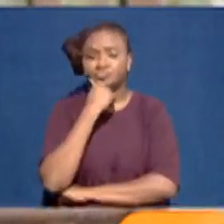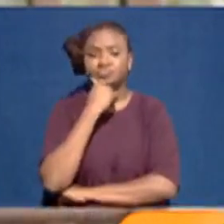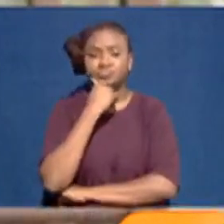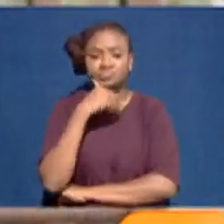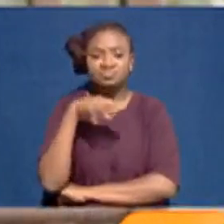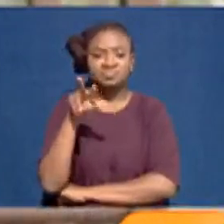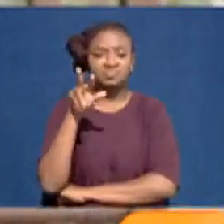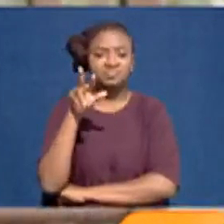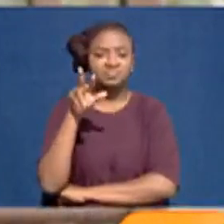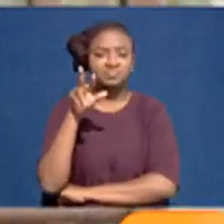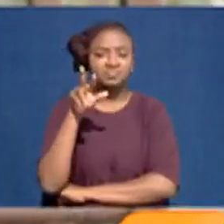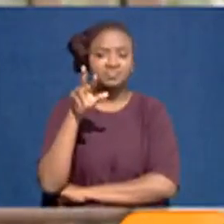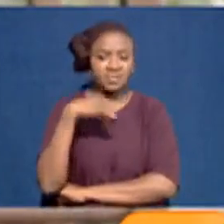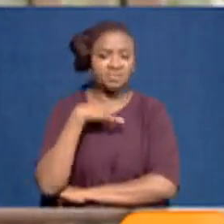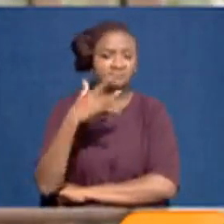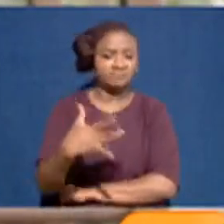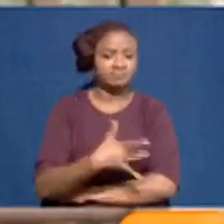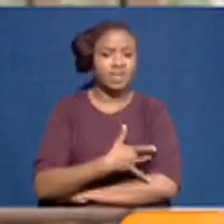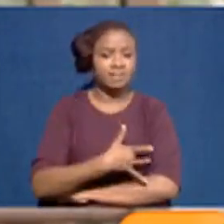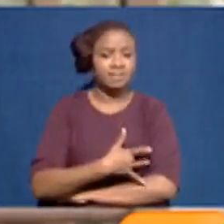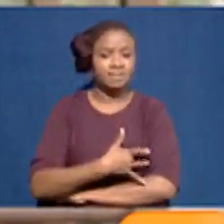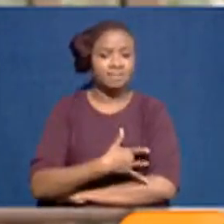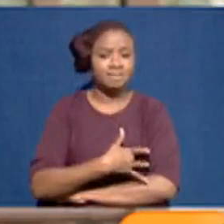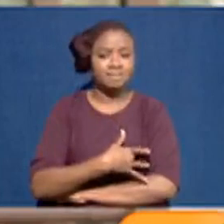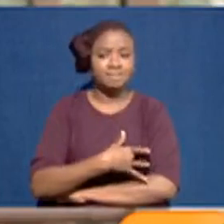na inanipendeza.